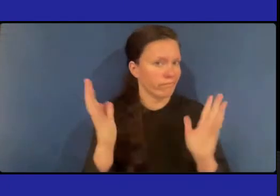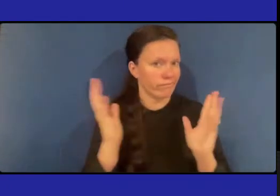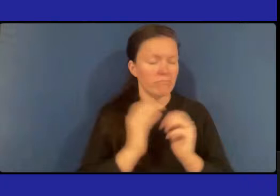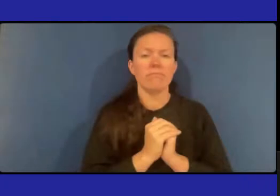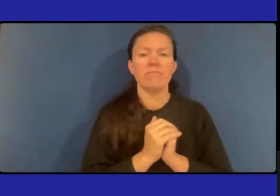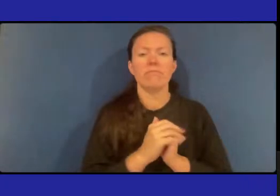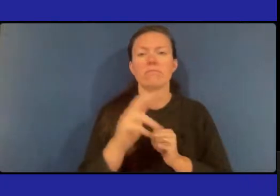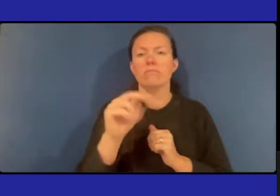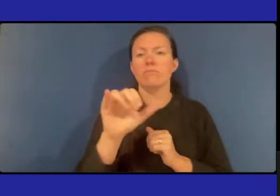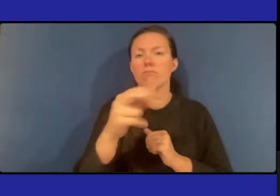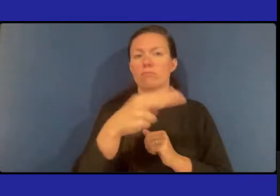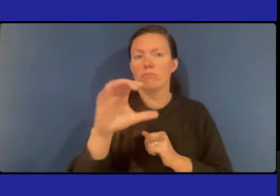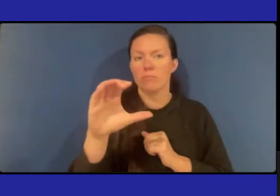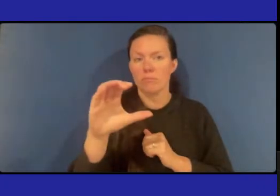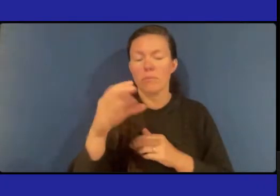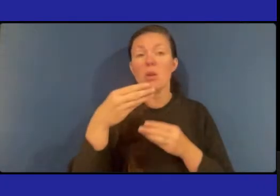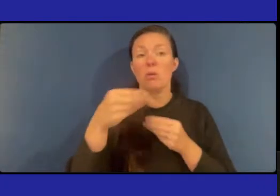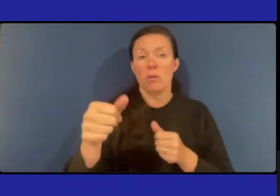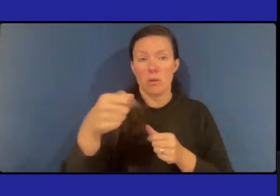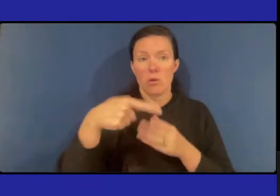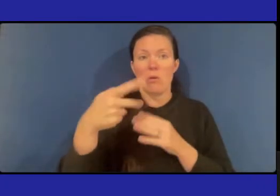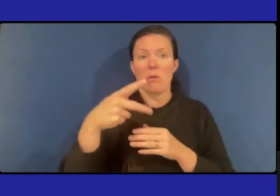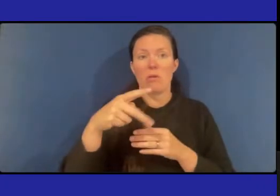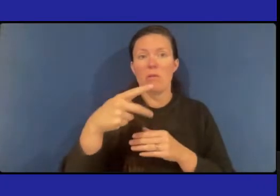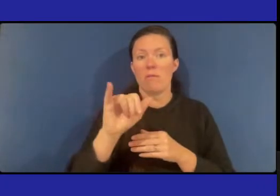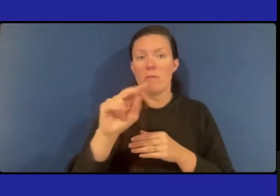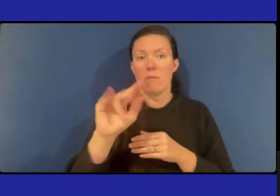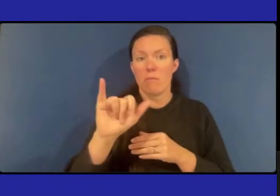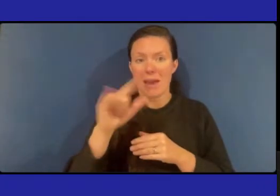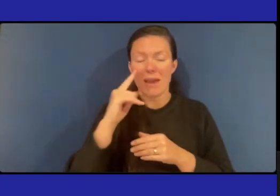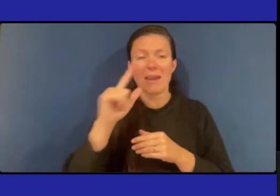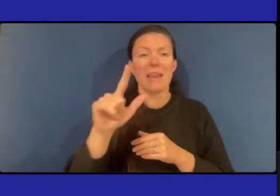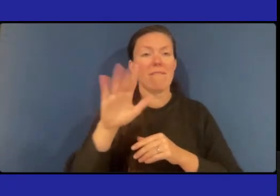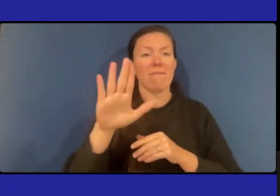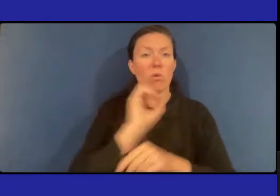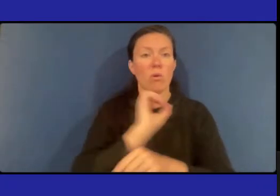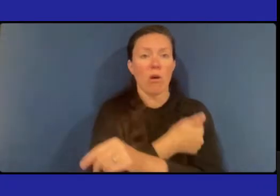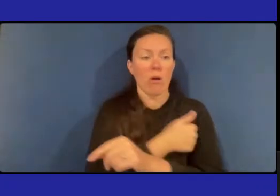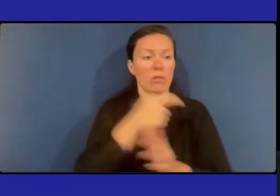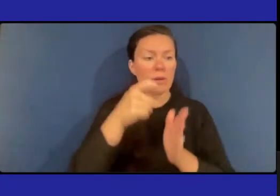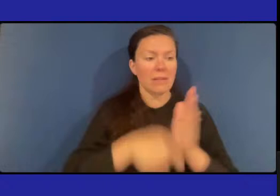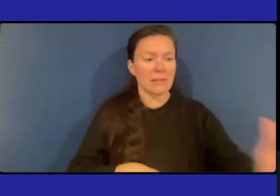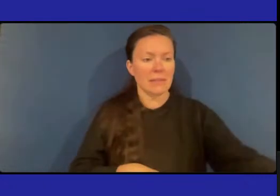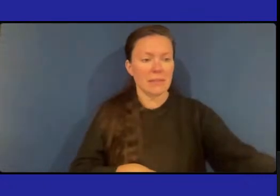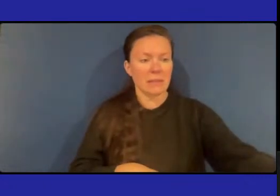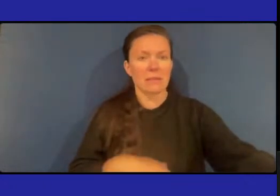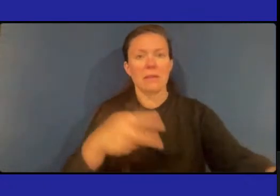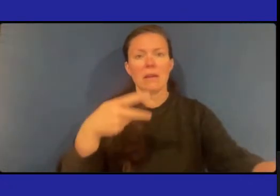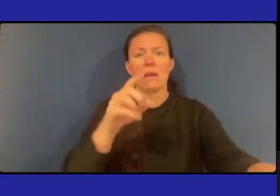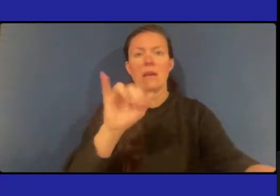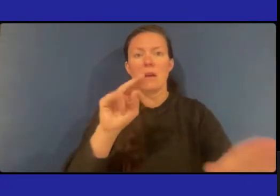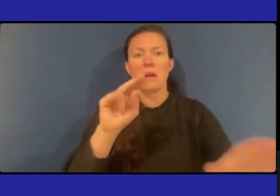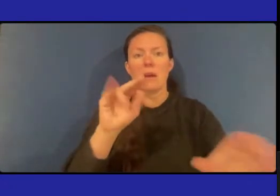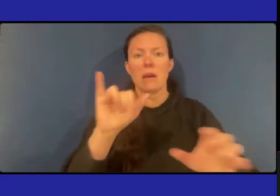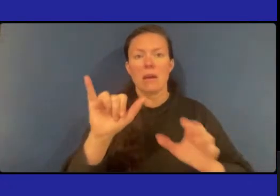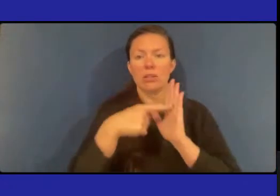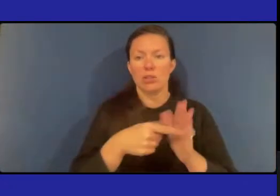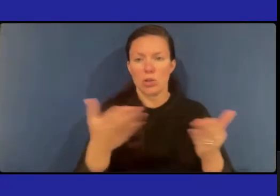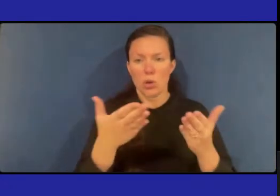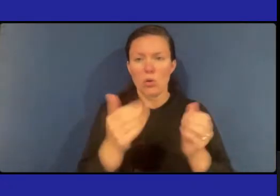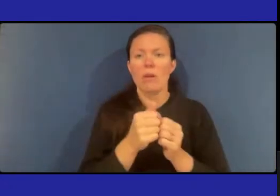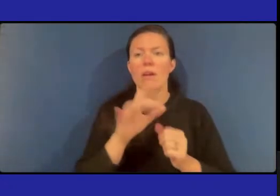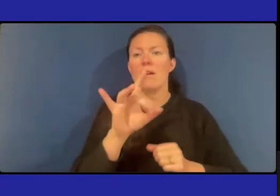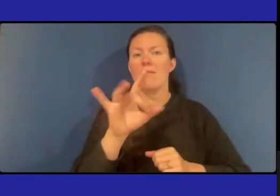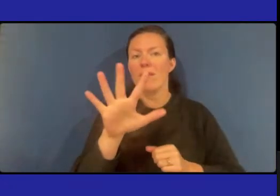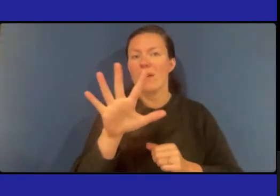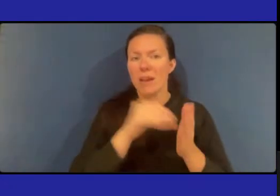Health and Hospitals reimburses PAGNI for their financial outlay for authorized expenses. PAGNI expenses are shown here ranging from $85 million